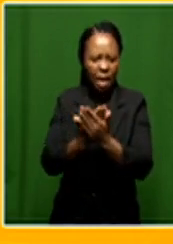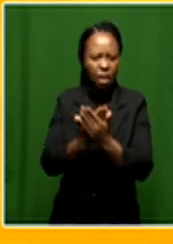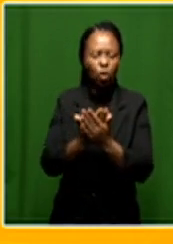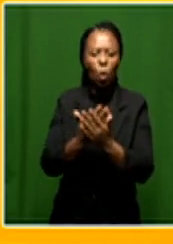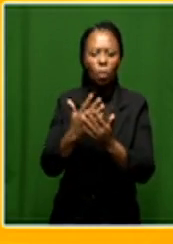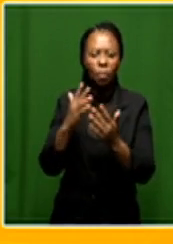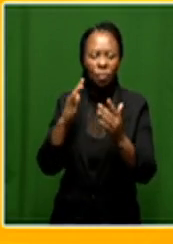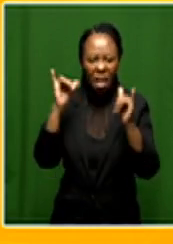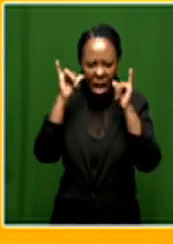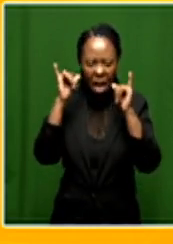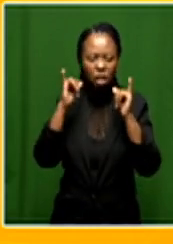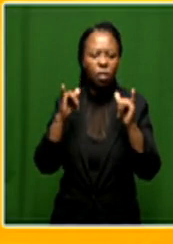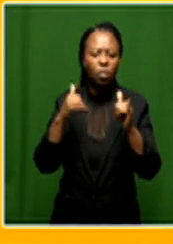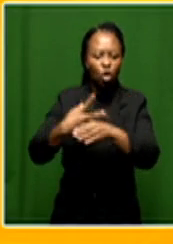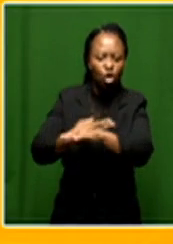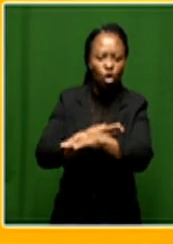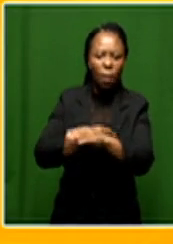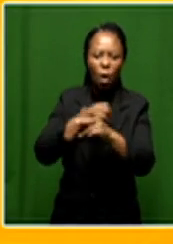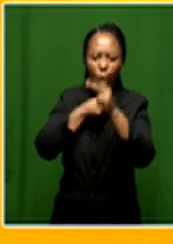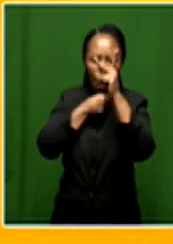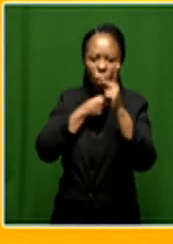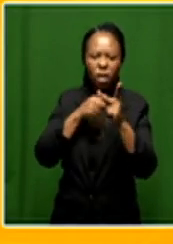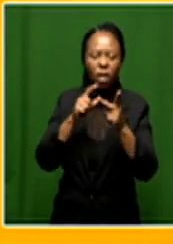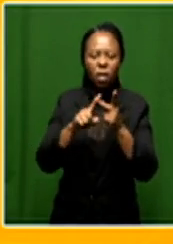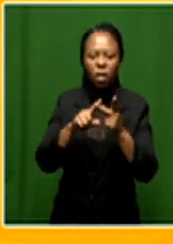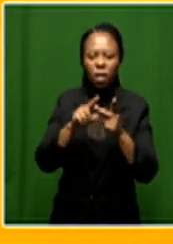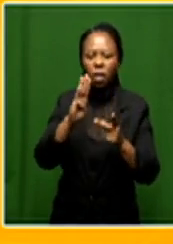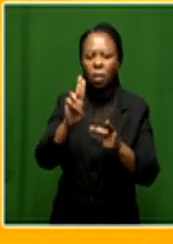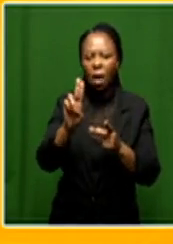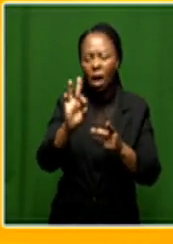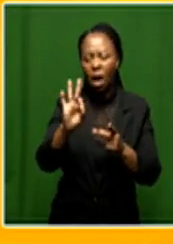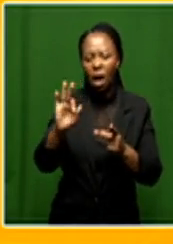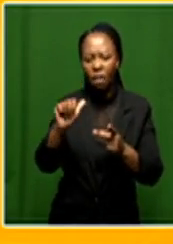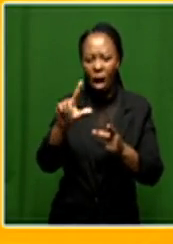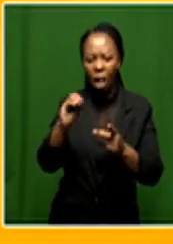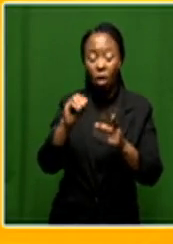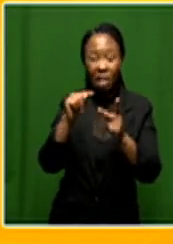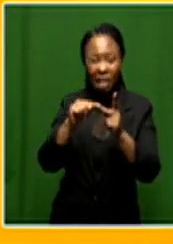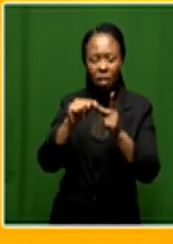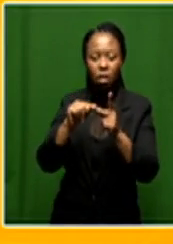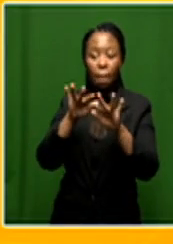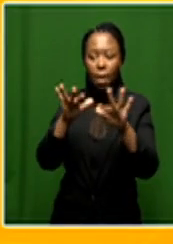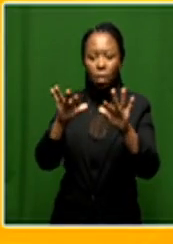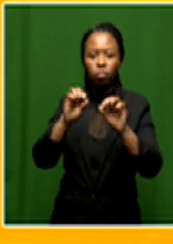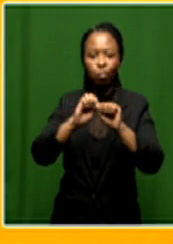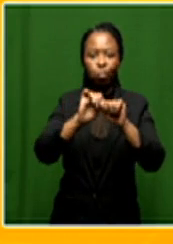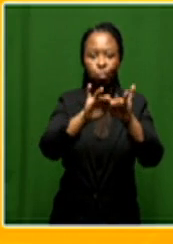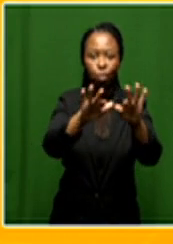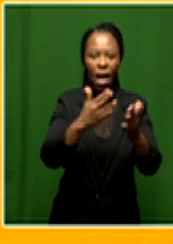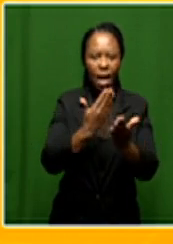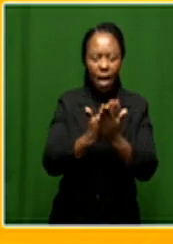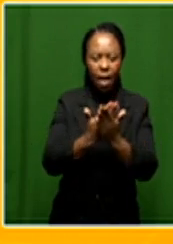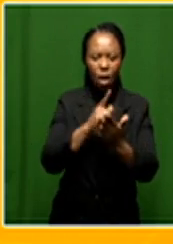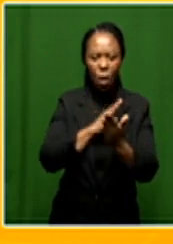sheep, goats and buffalo. Rift Valley fever can also be spread to people who come into contact